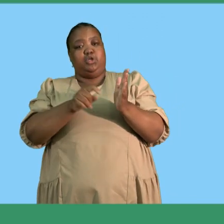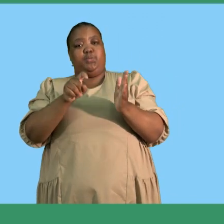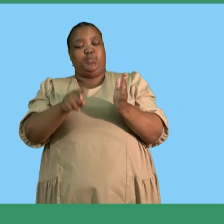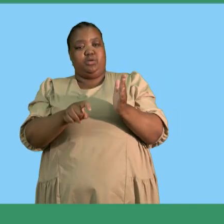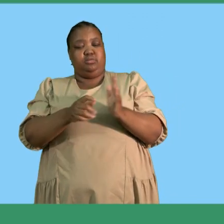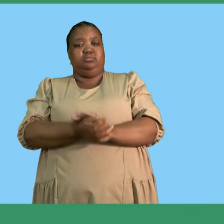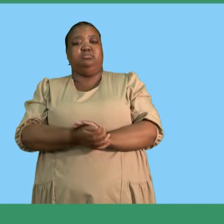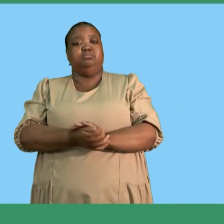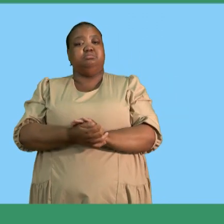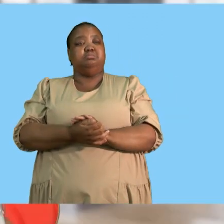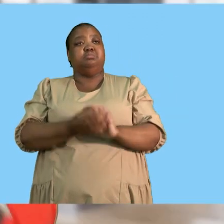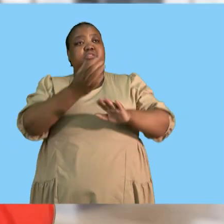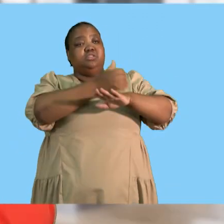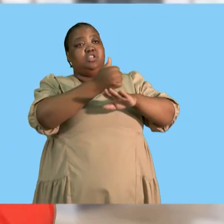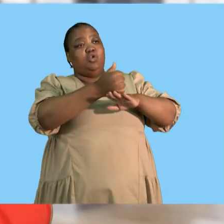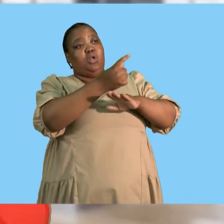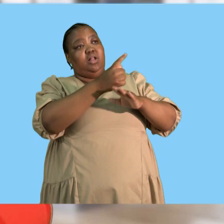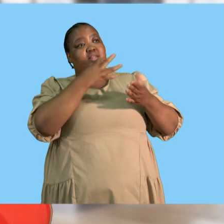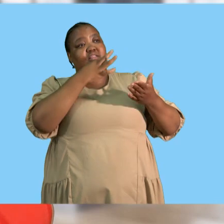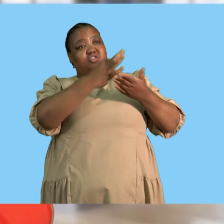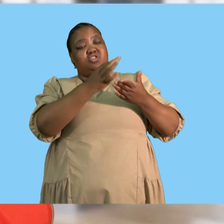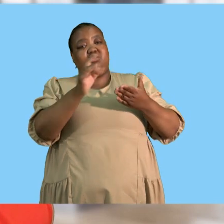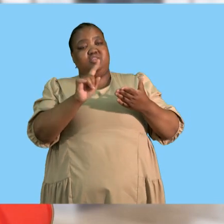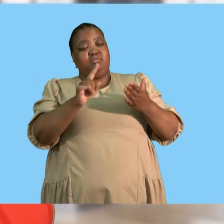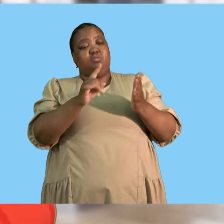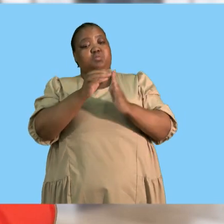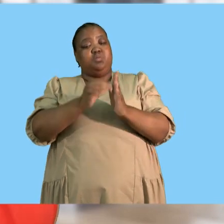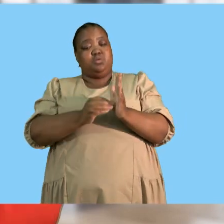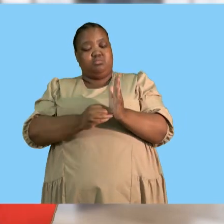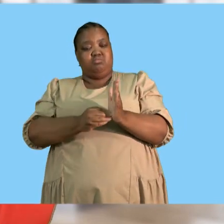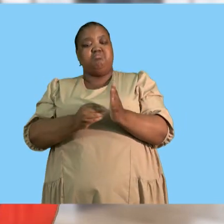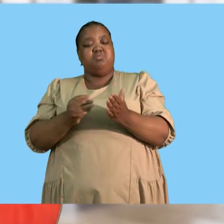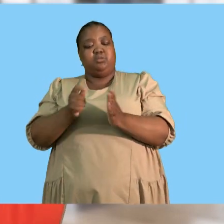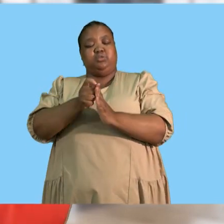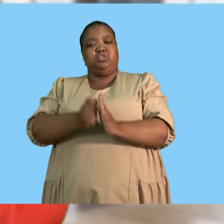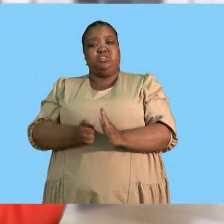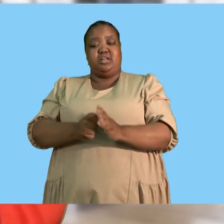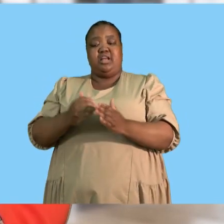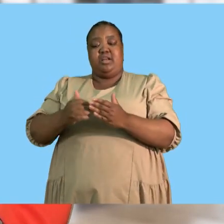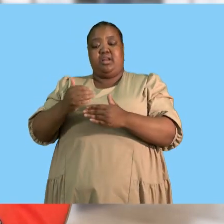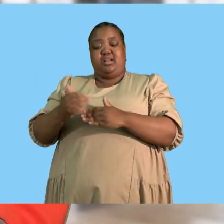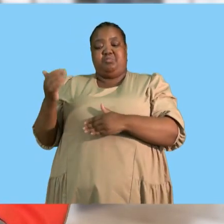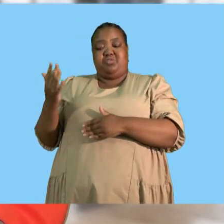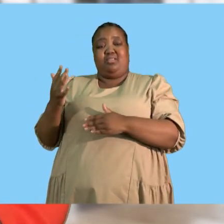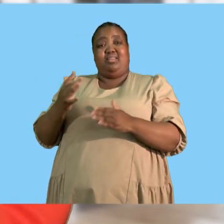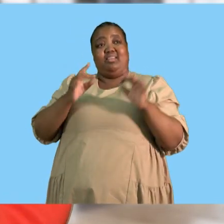your stakeholders have suggested and show how you are going to use it for a next